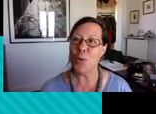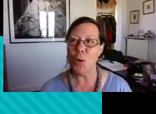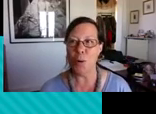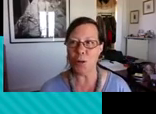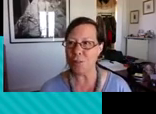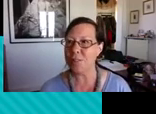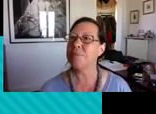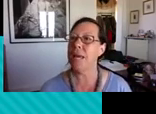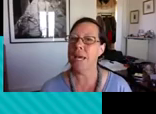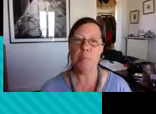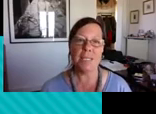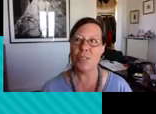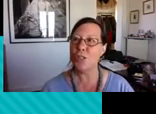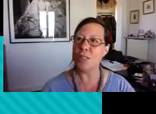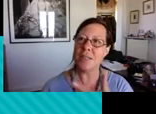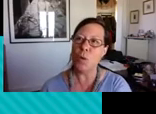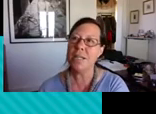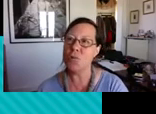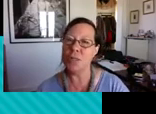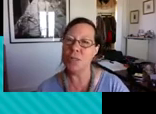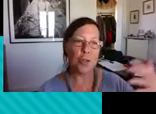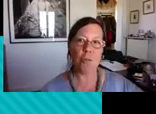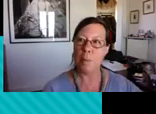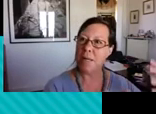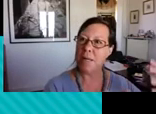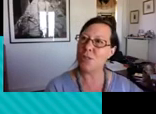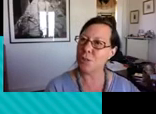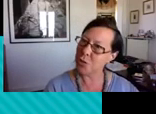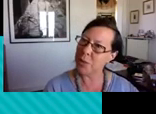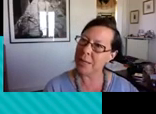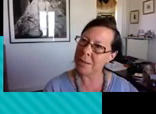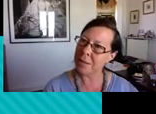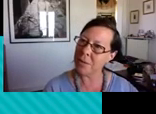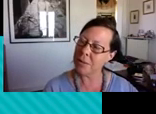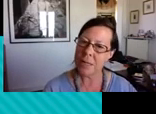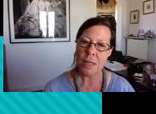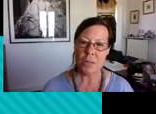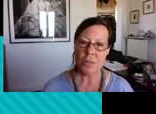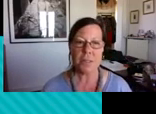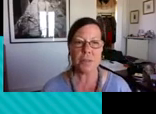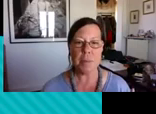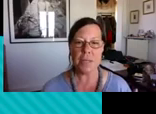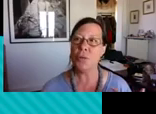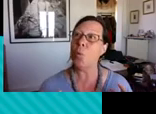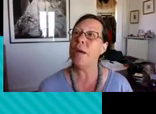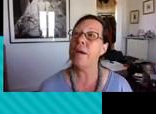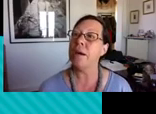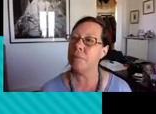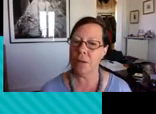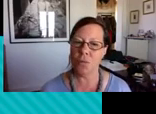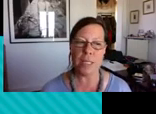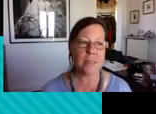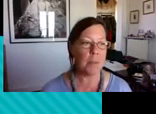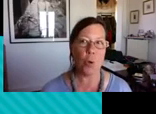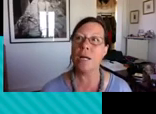know no borders and politicians in one country learn from what politicians are doing in another. So this is to make you aware